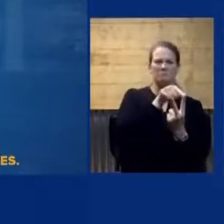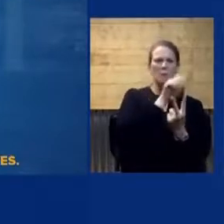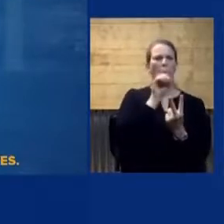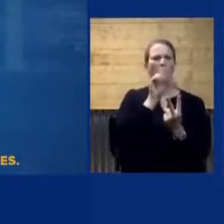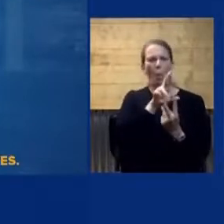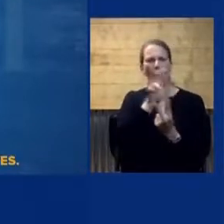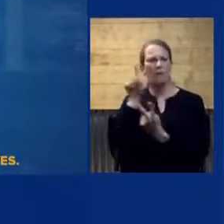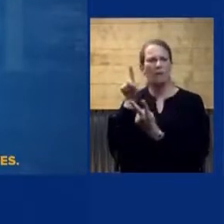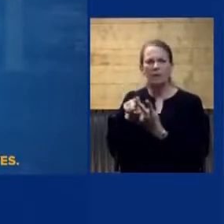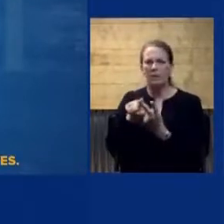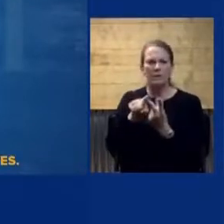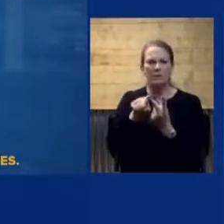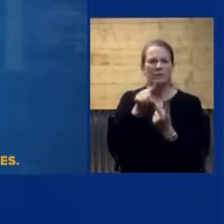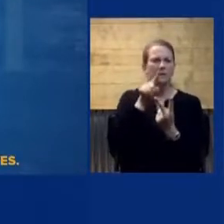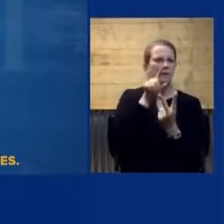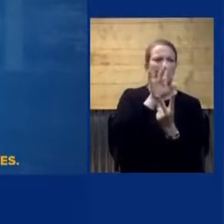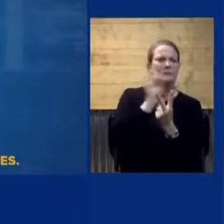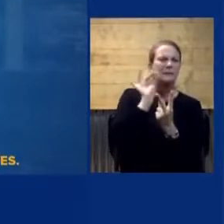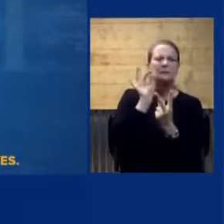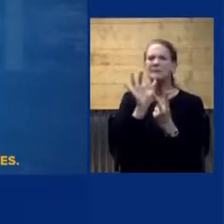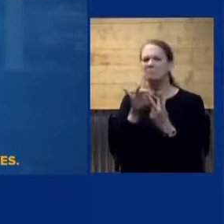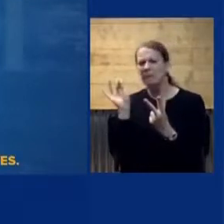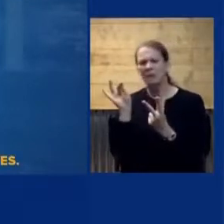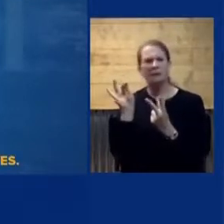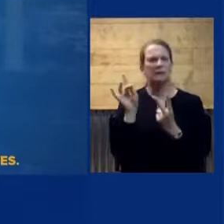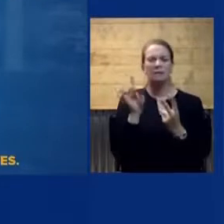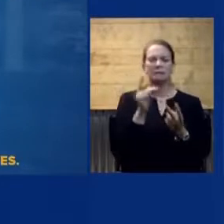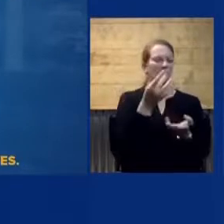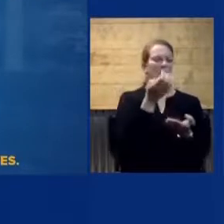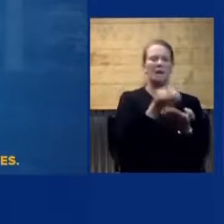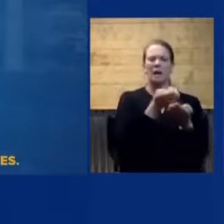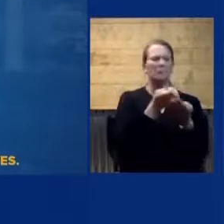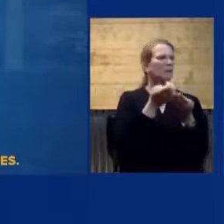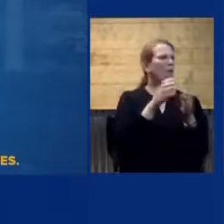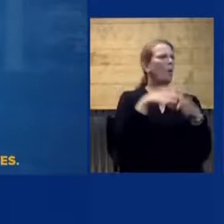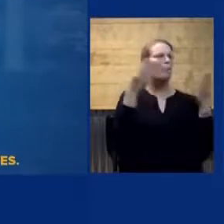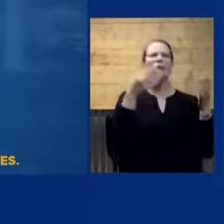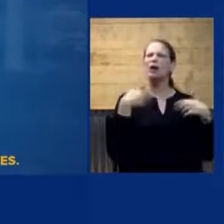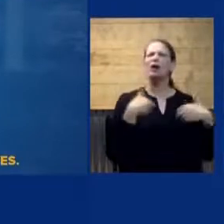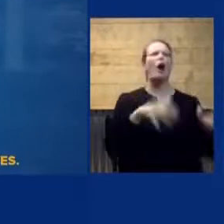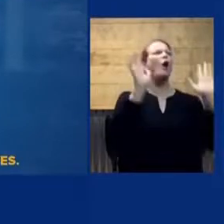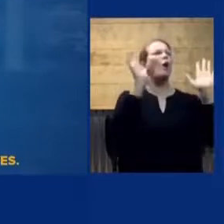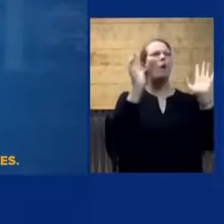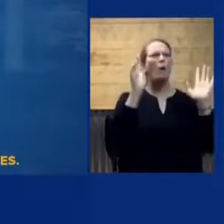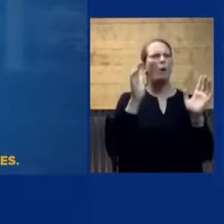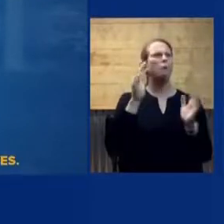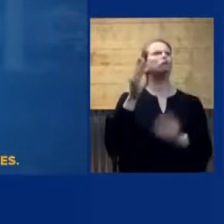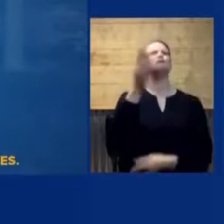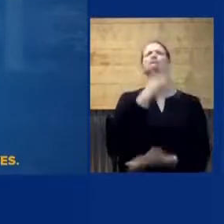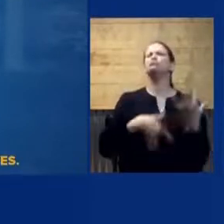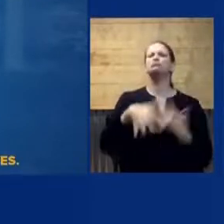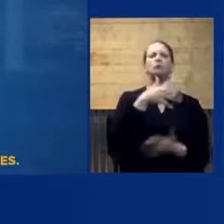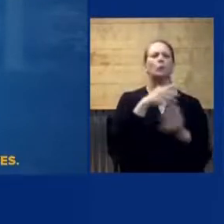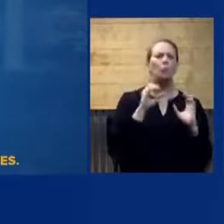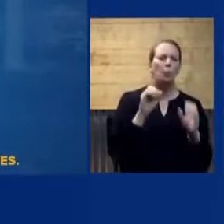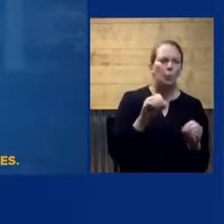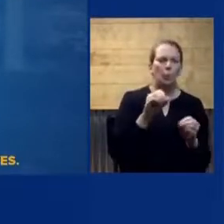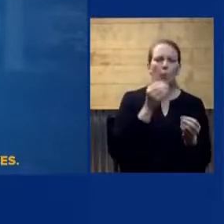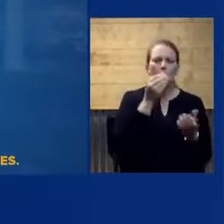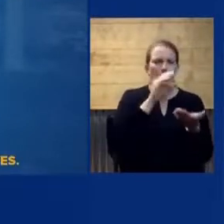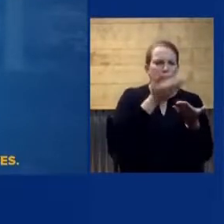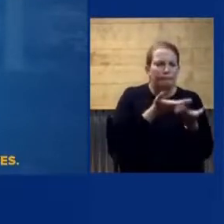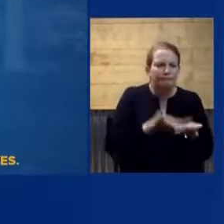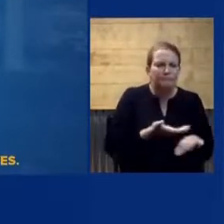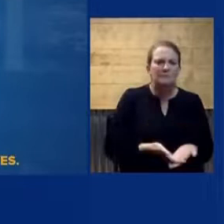just open the floodgates, everybody go out, no precautions, no data, no monitoring. And then